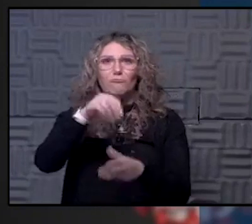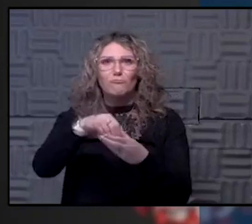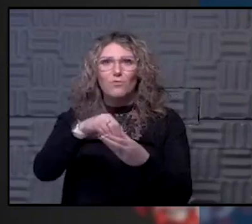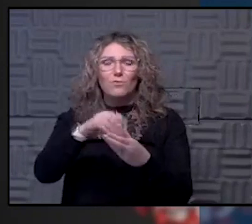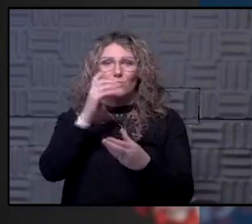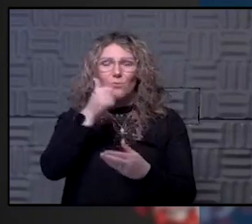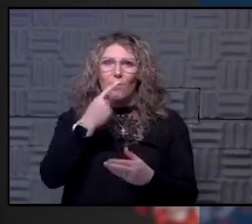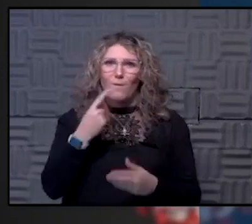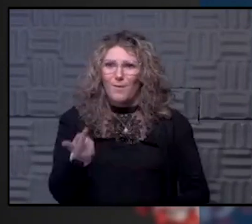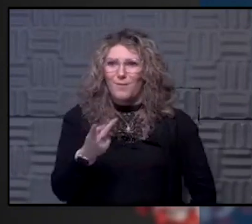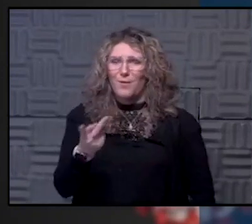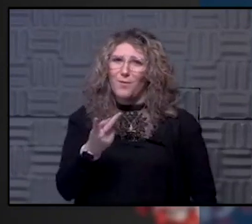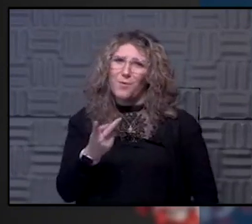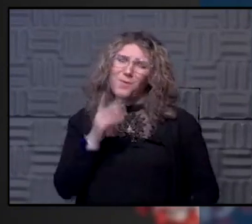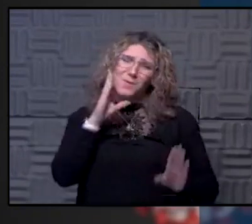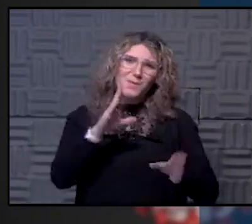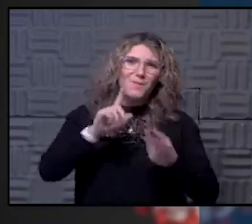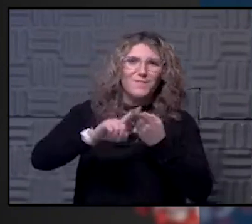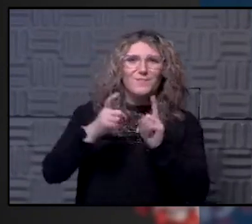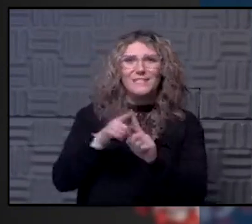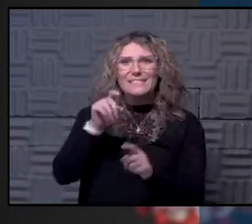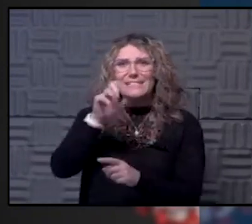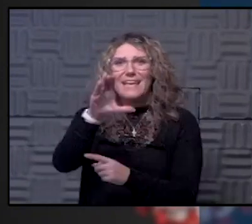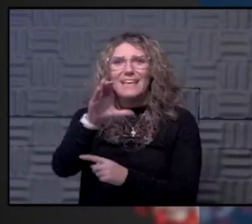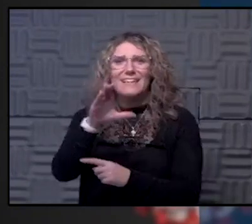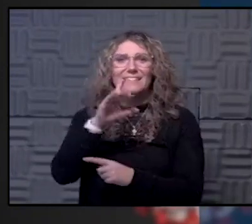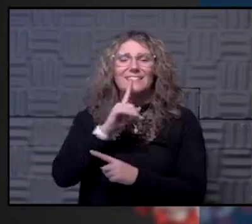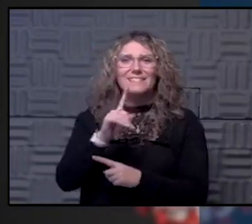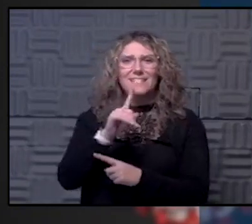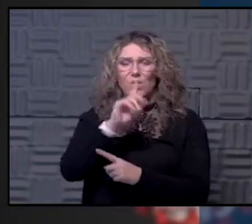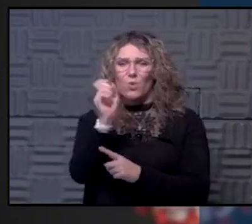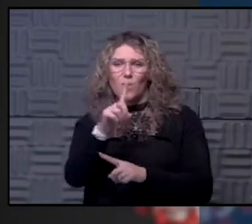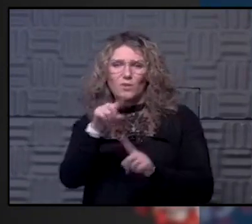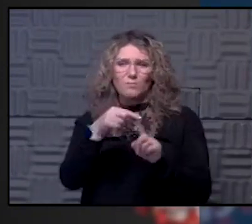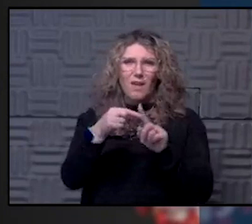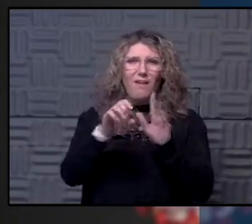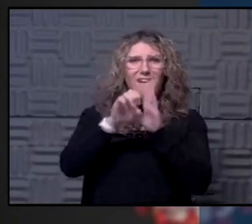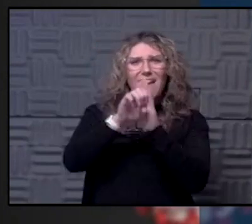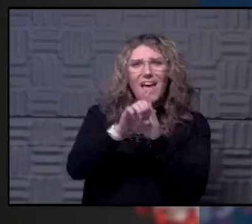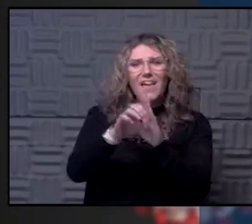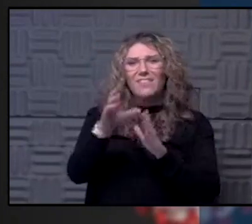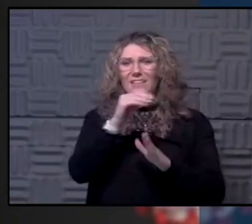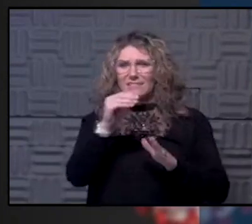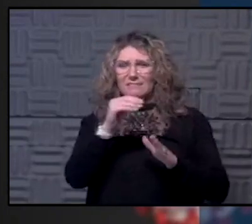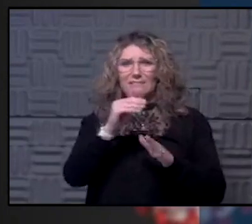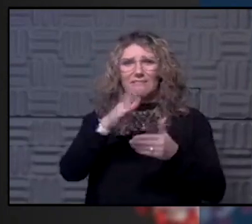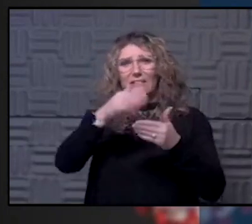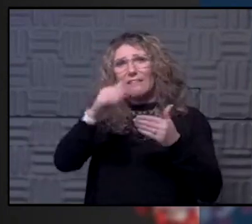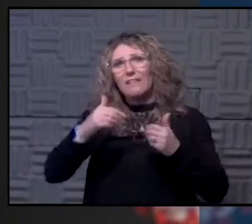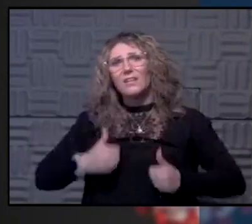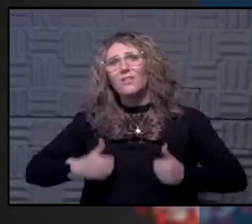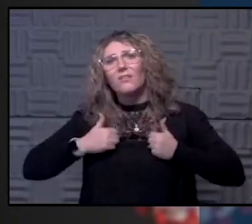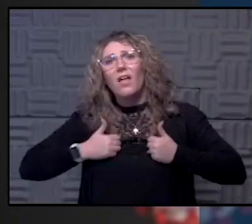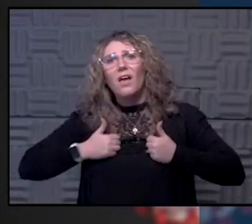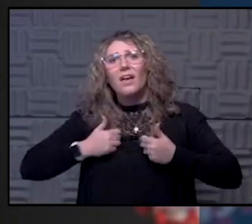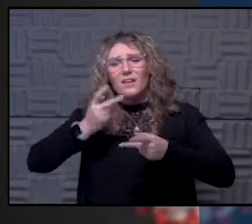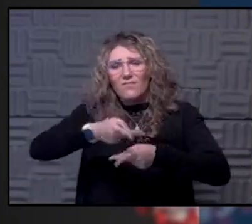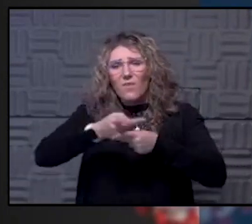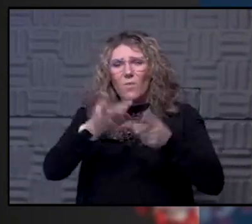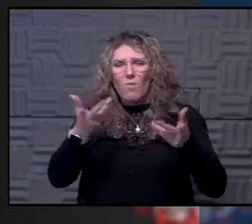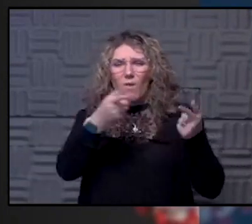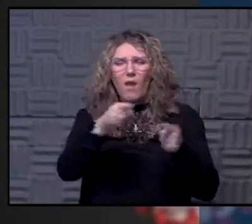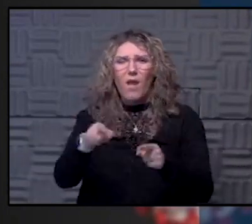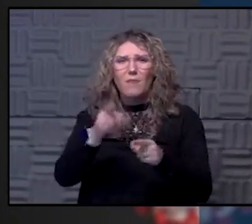two folks are great friends of Kansas City. This question about ethics and the interface of end-of-life care, what happens at the end of